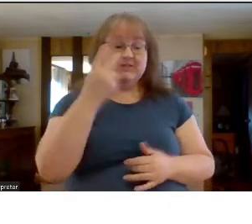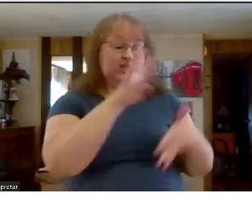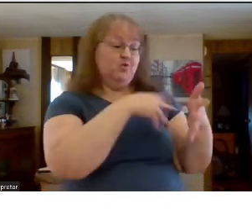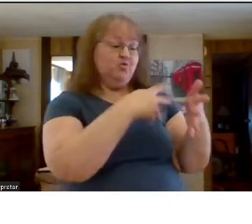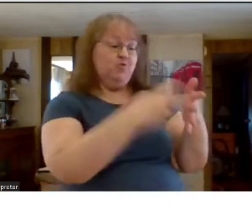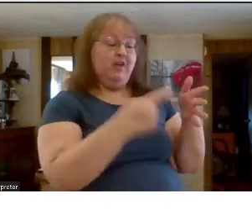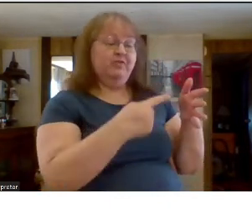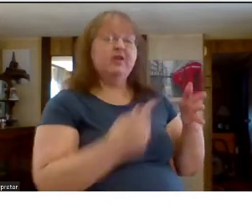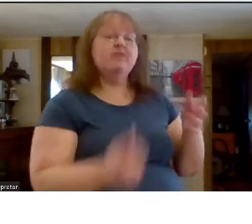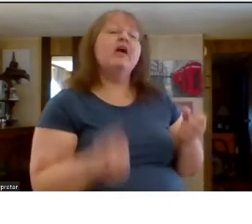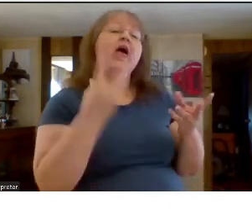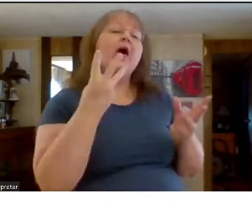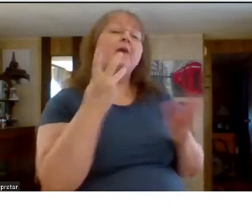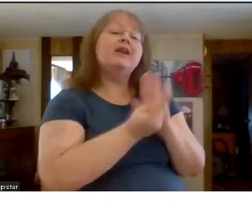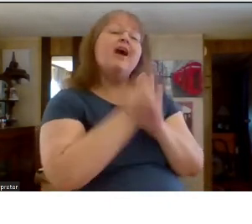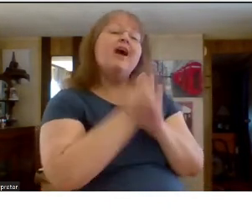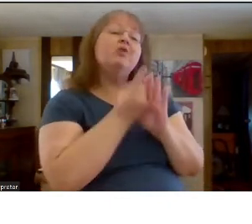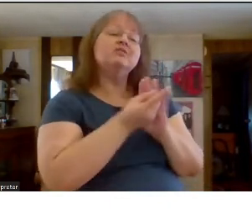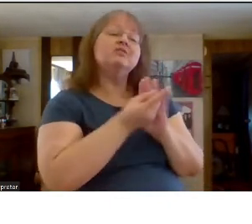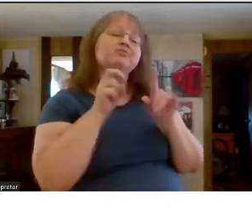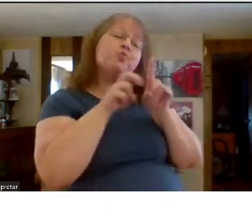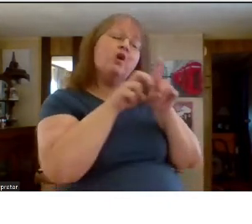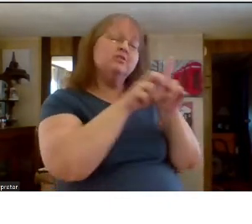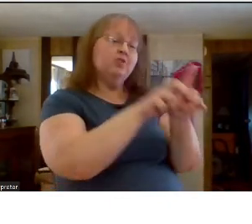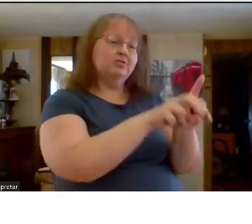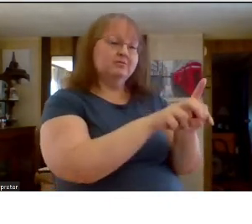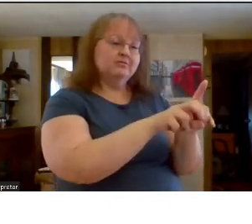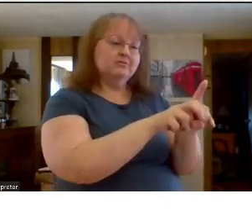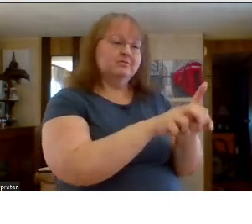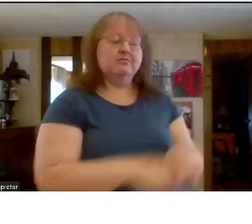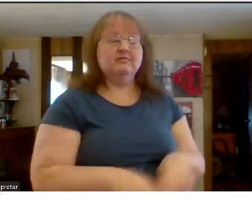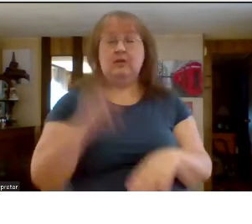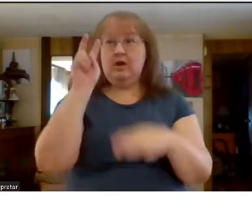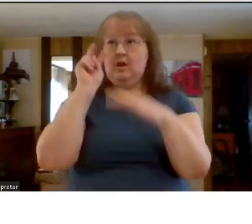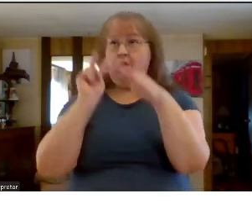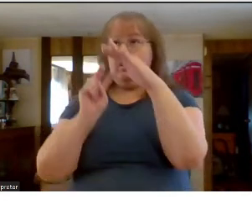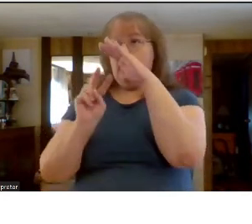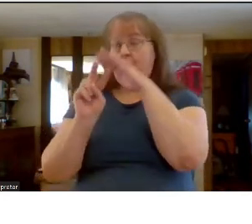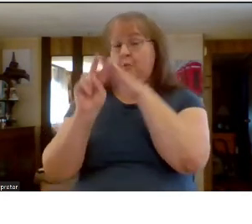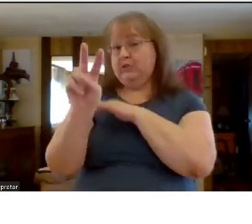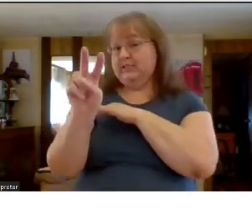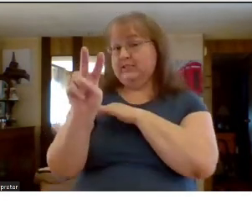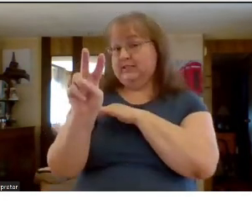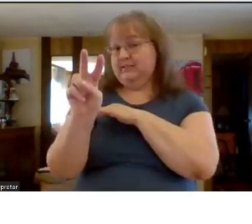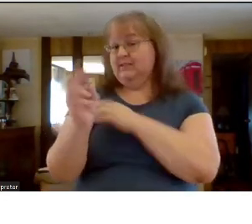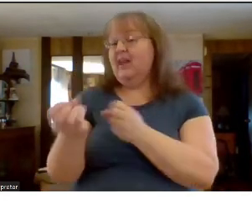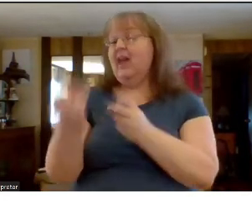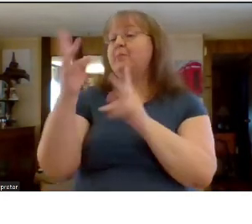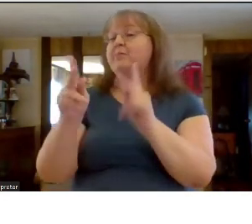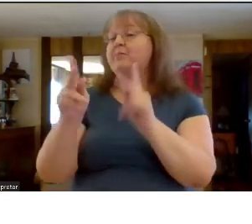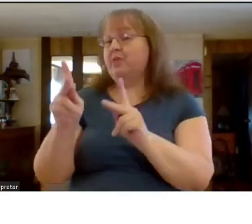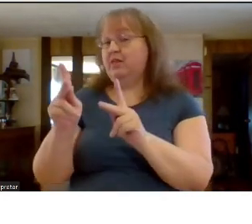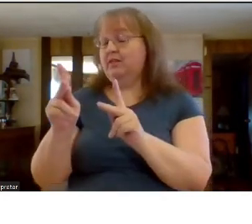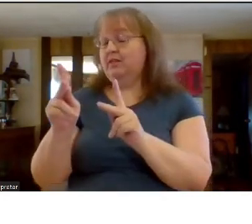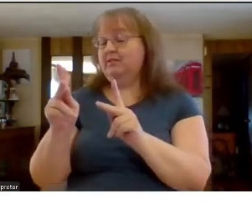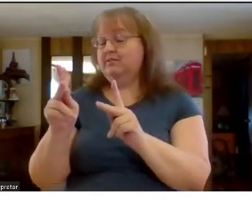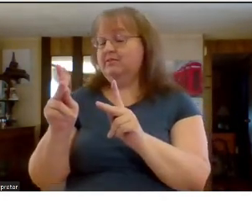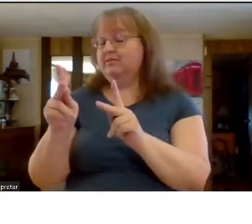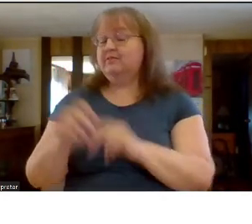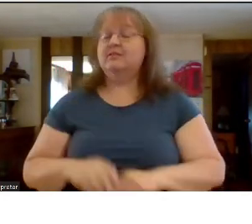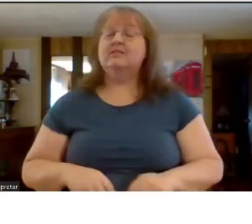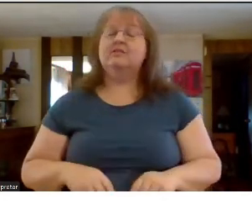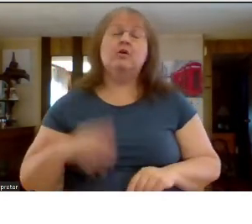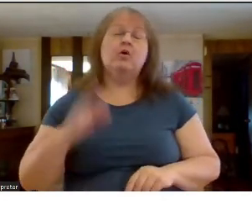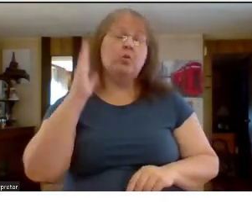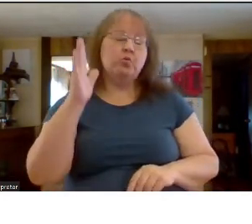All right, so below is a graph of how many hours people walk their dogs a week. Predict how many people out